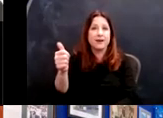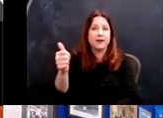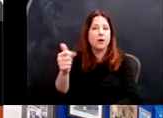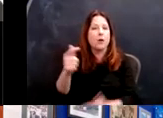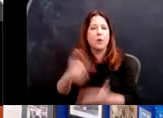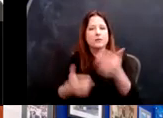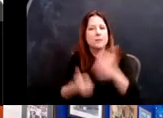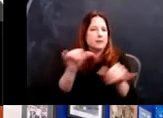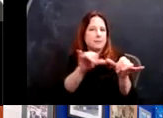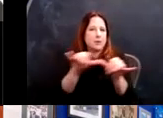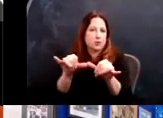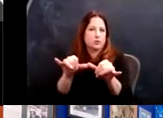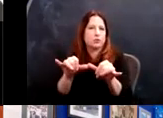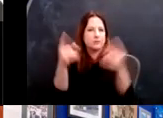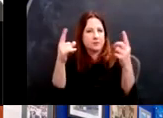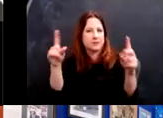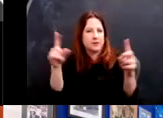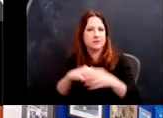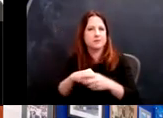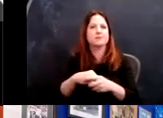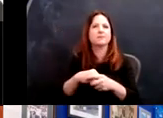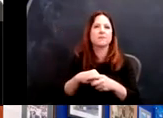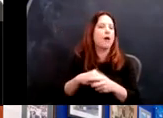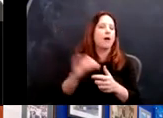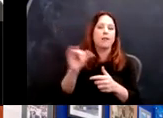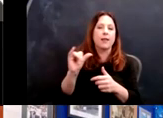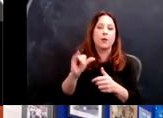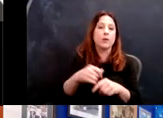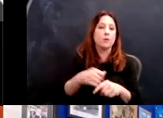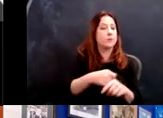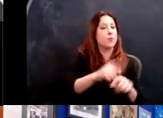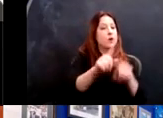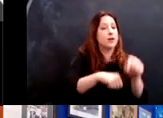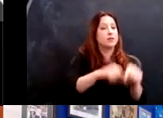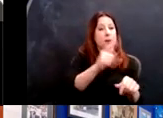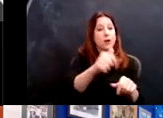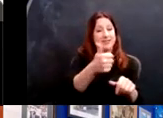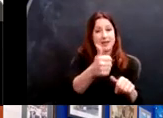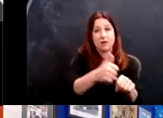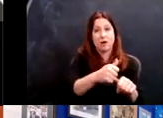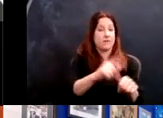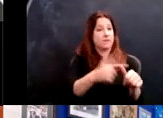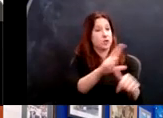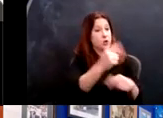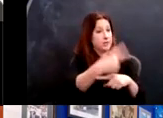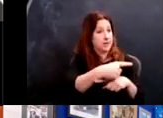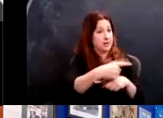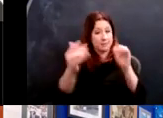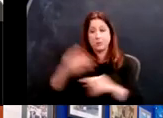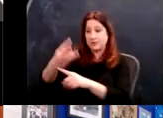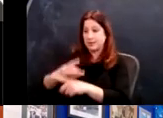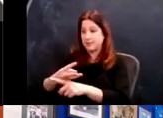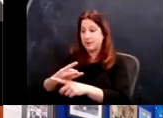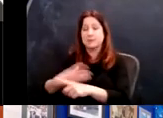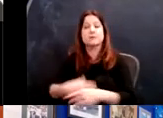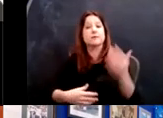and getting a higher score from 30 days versus 6 months? Is it quality of life that is increased? Or is it